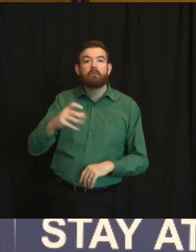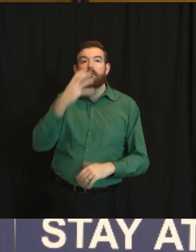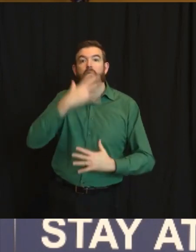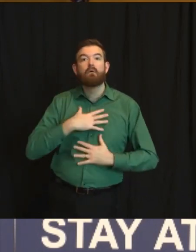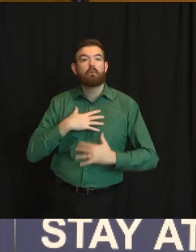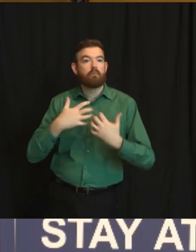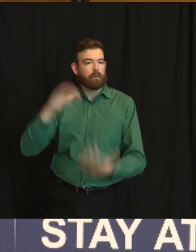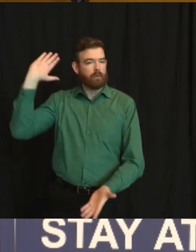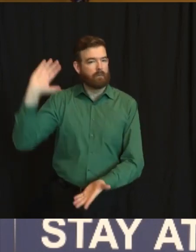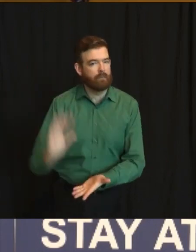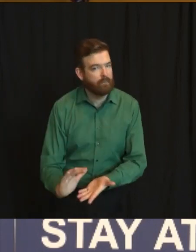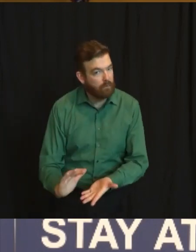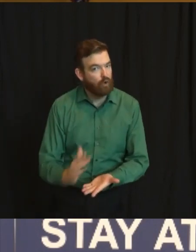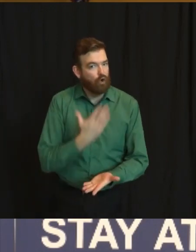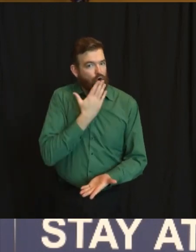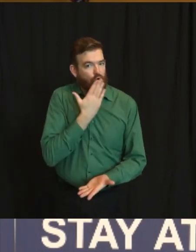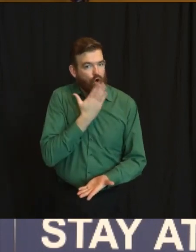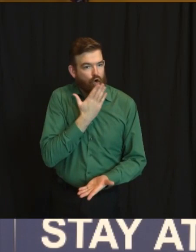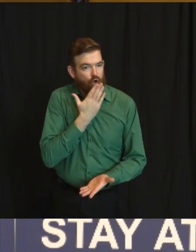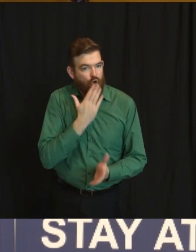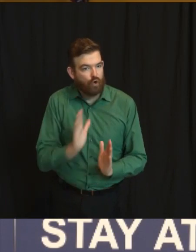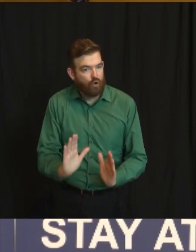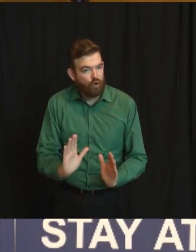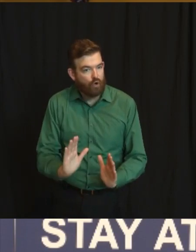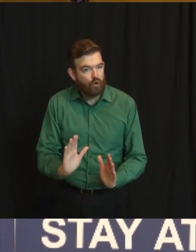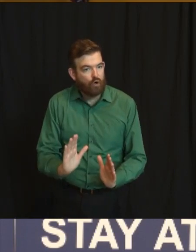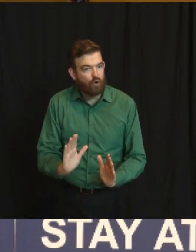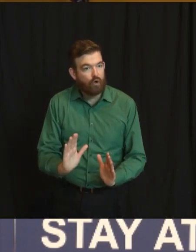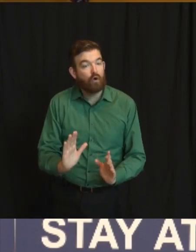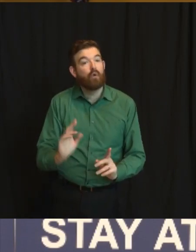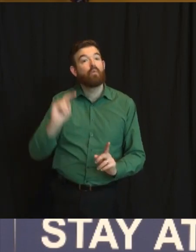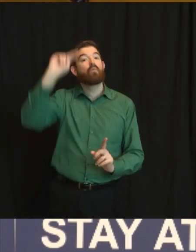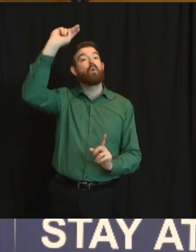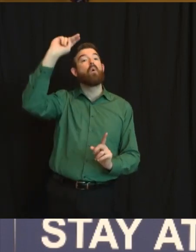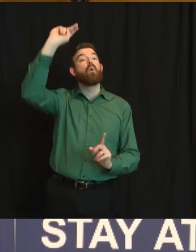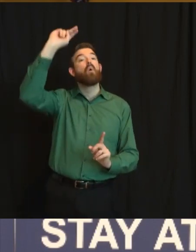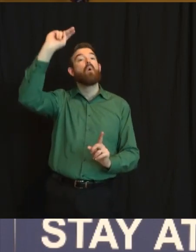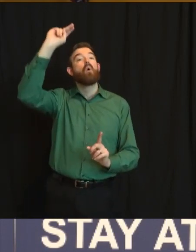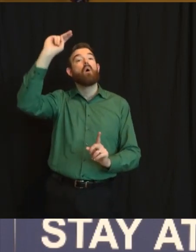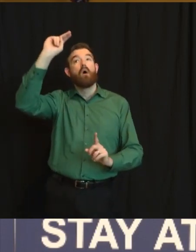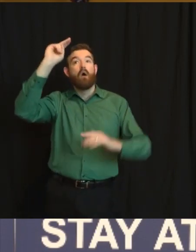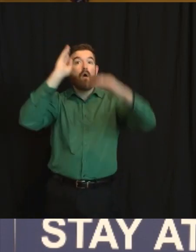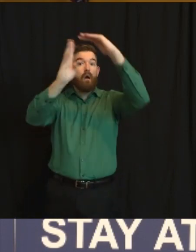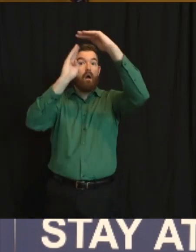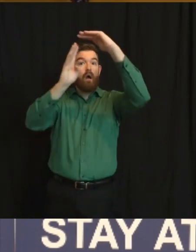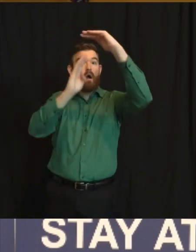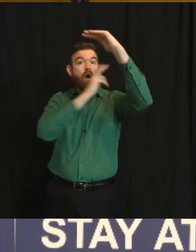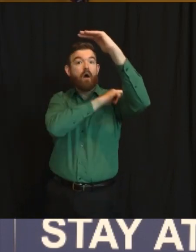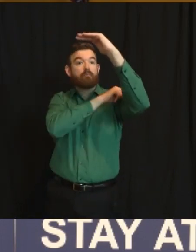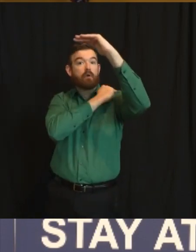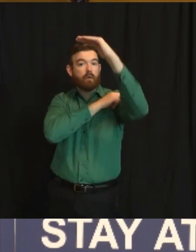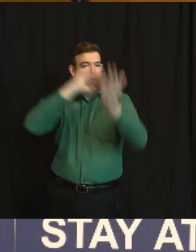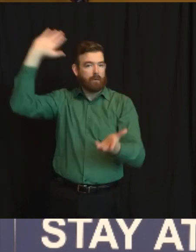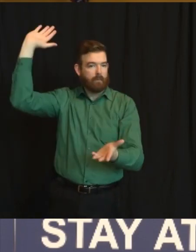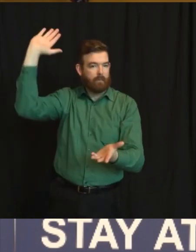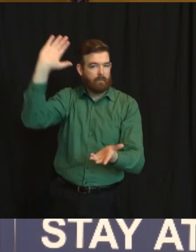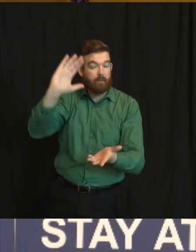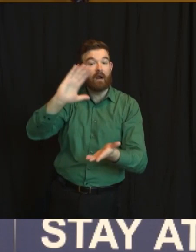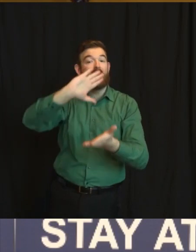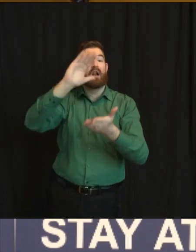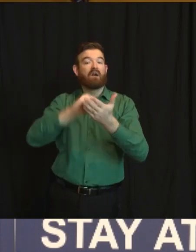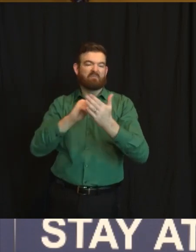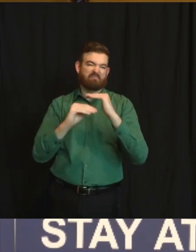Hospitalizations, however, are declining in the north, flattening in the central part of the region, and actually are on a